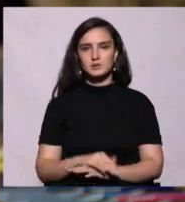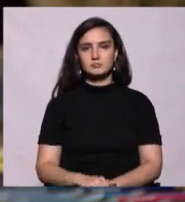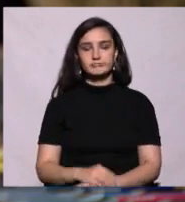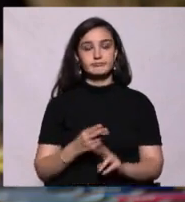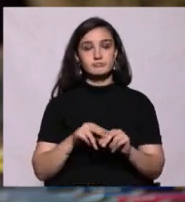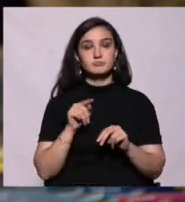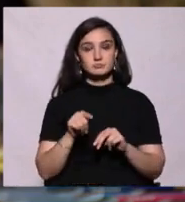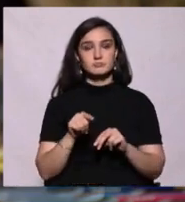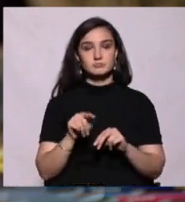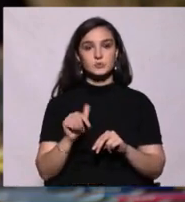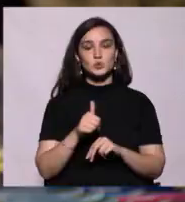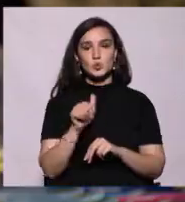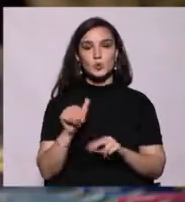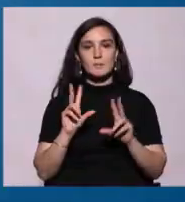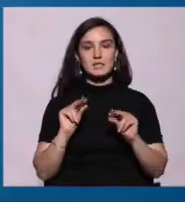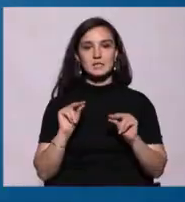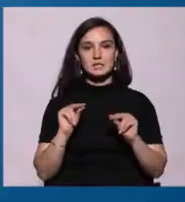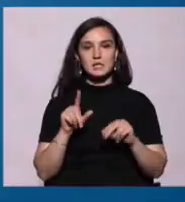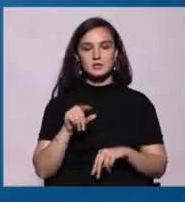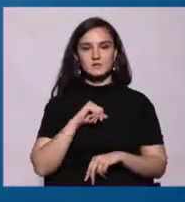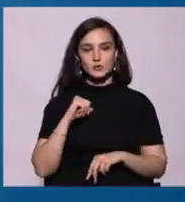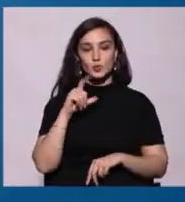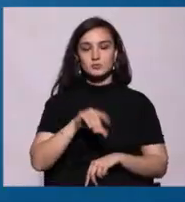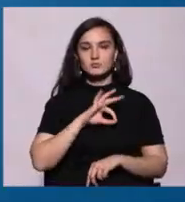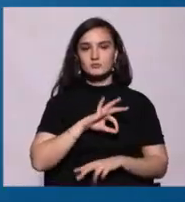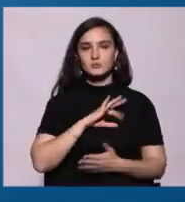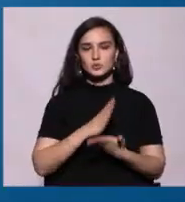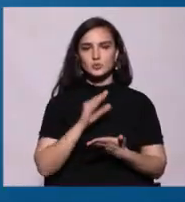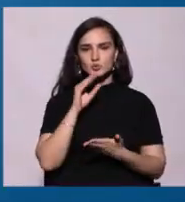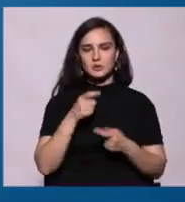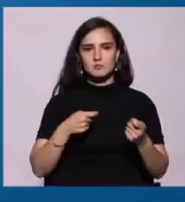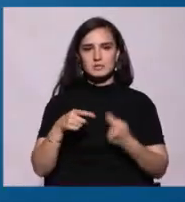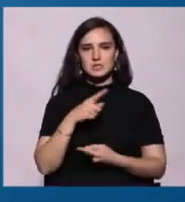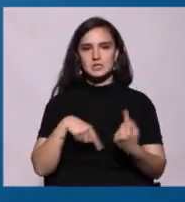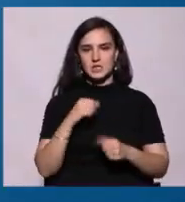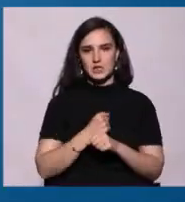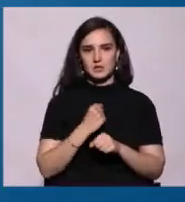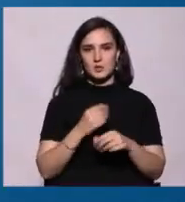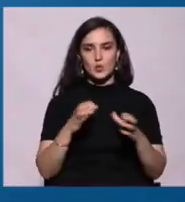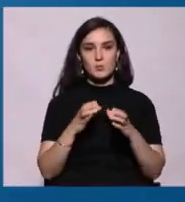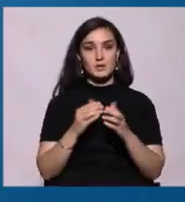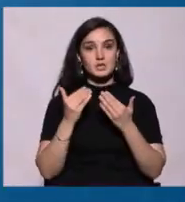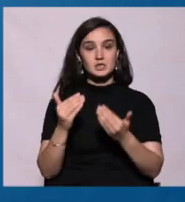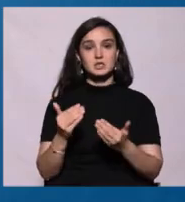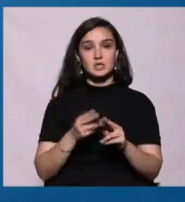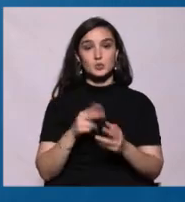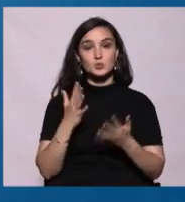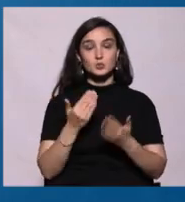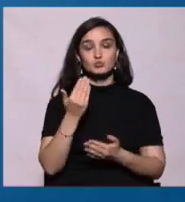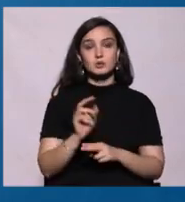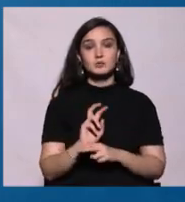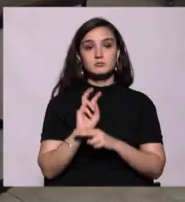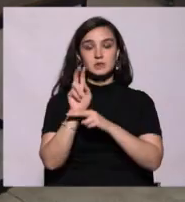is a measure of how happy customers are when they do business with a company. So if you go